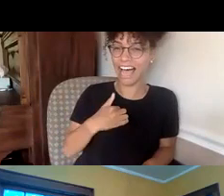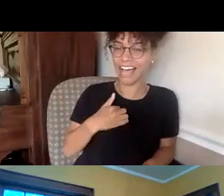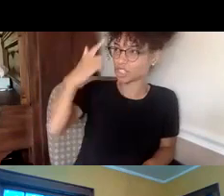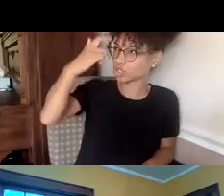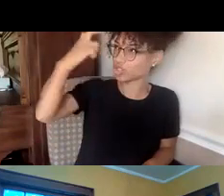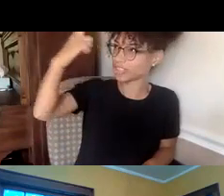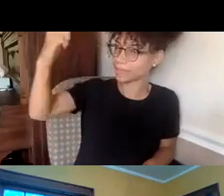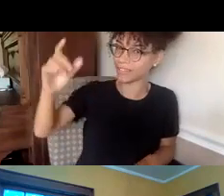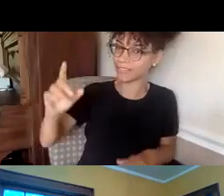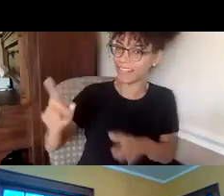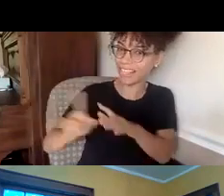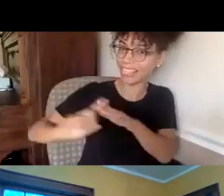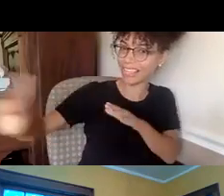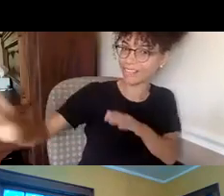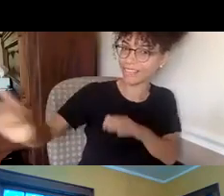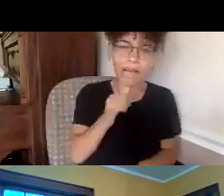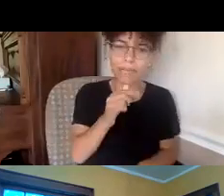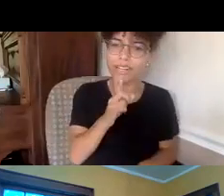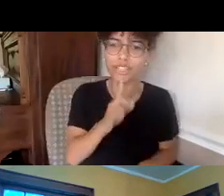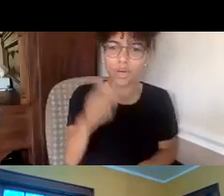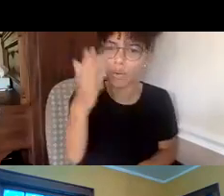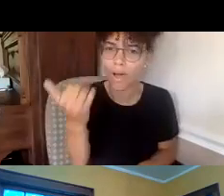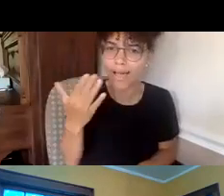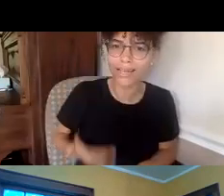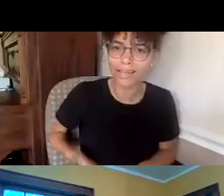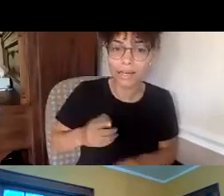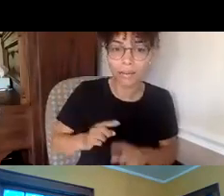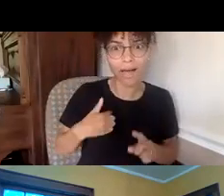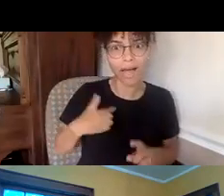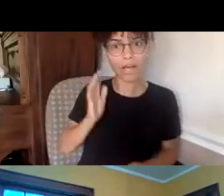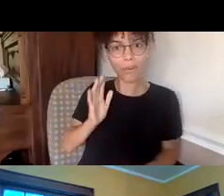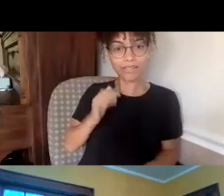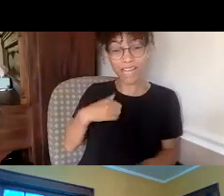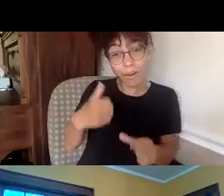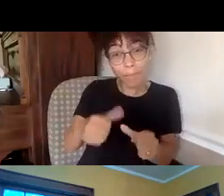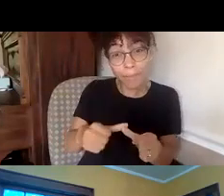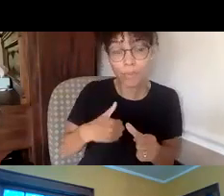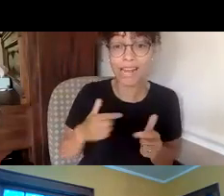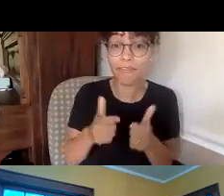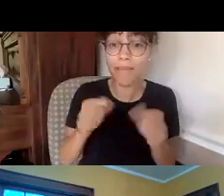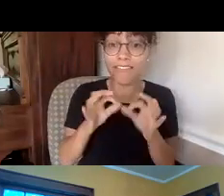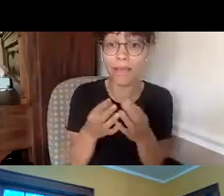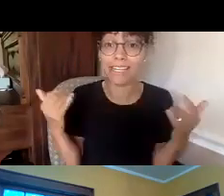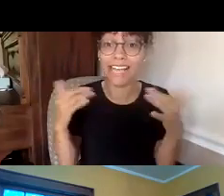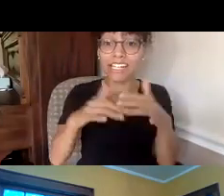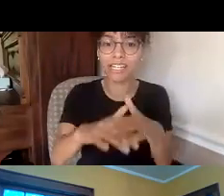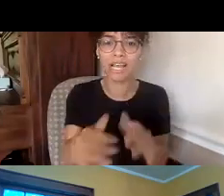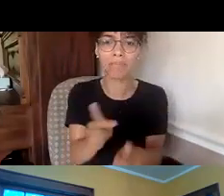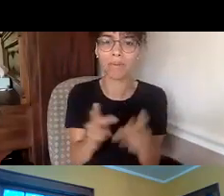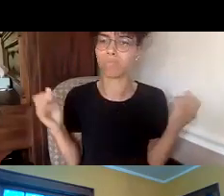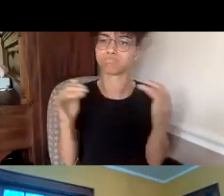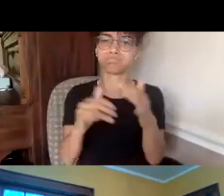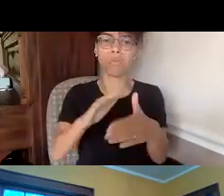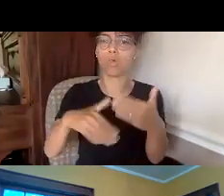And I don't know why that was true of me, but I was. I remember we'd always have big family get-togethers, and folks would come in from all